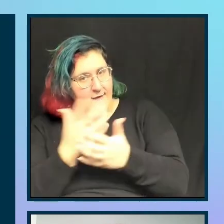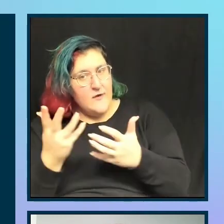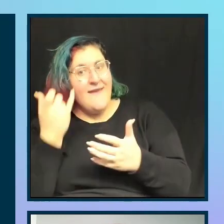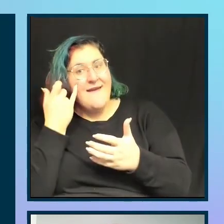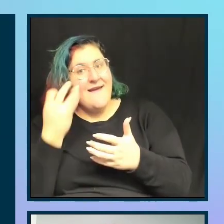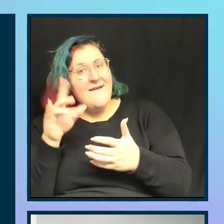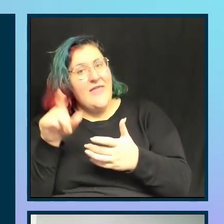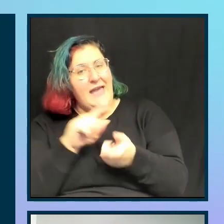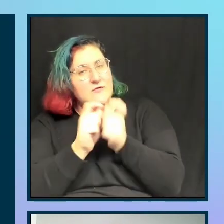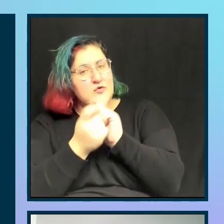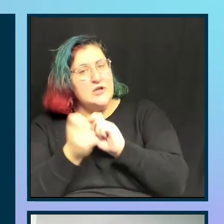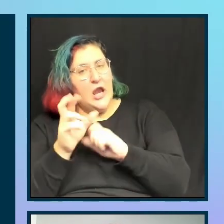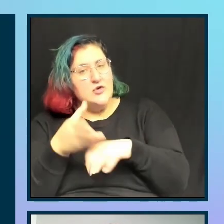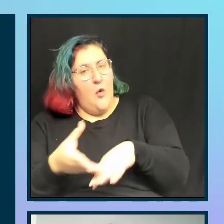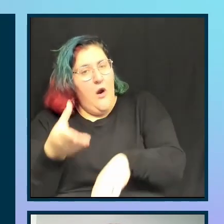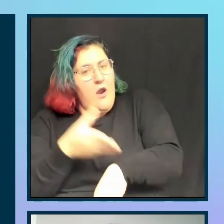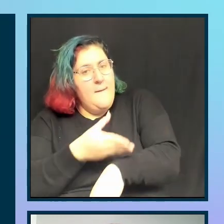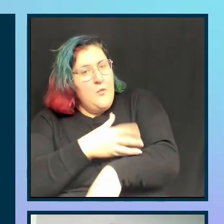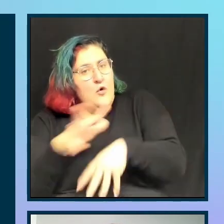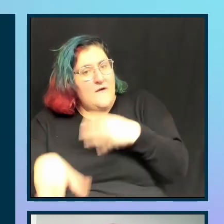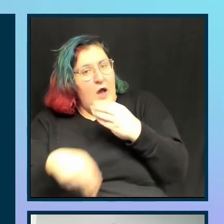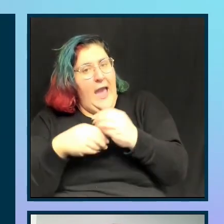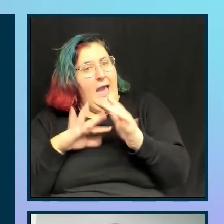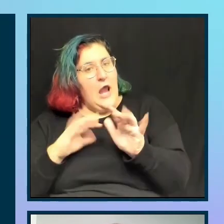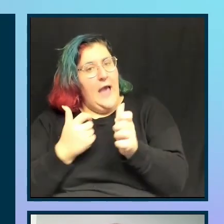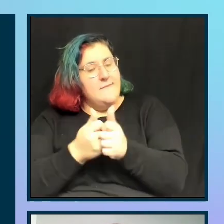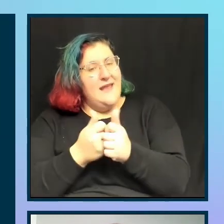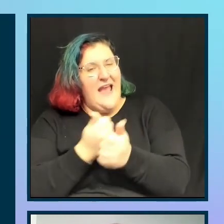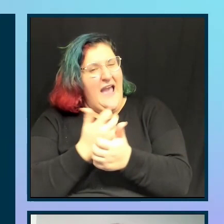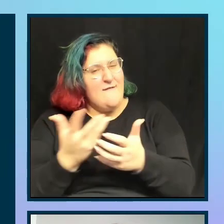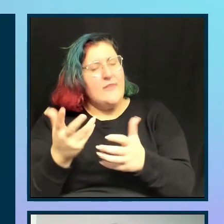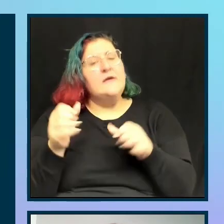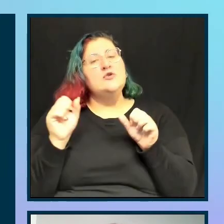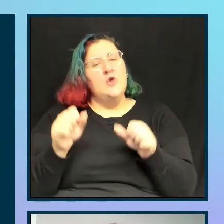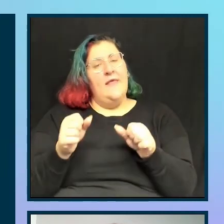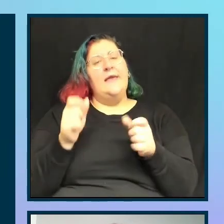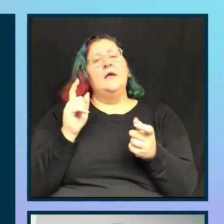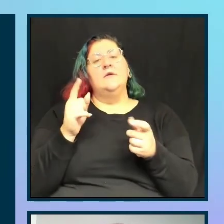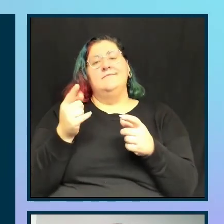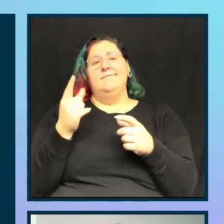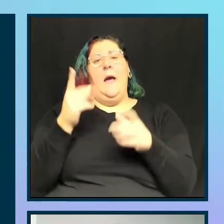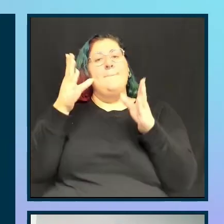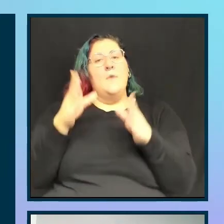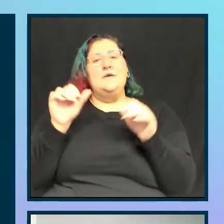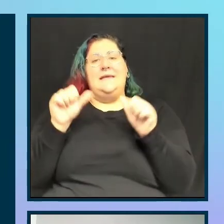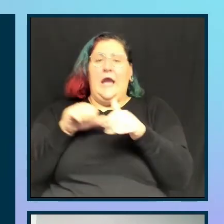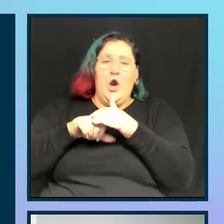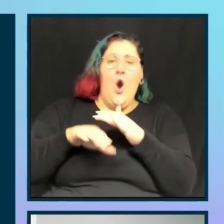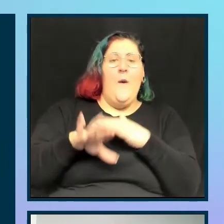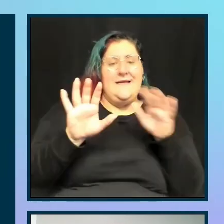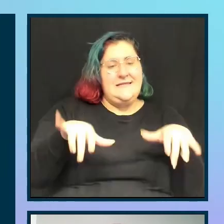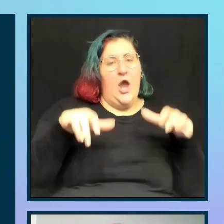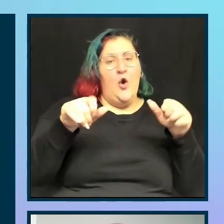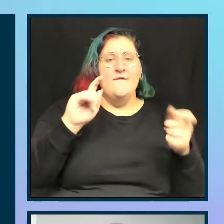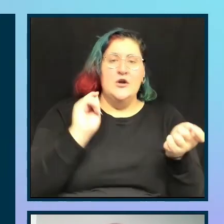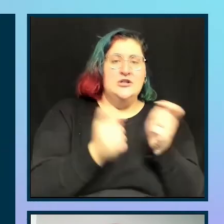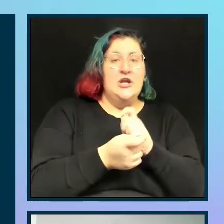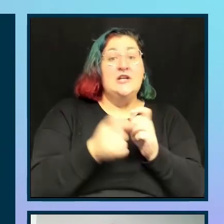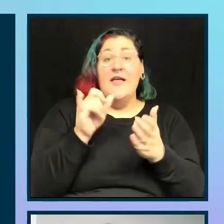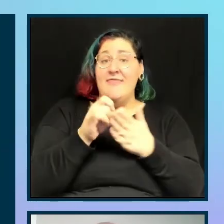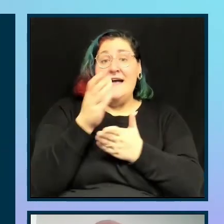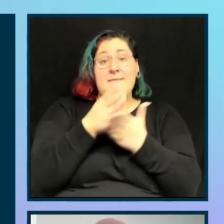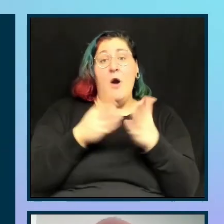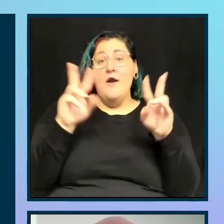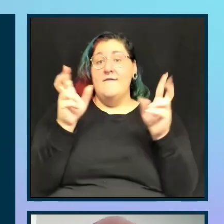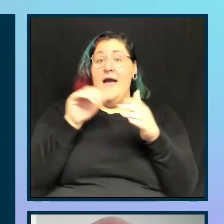that may be needed to be updated with a revision to the software. That's part of the extensibility that I had described before in the